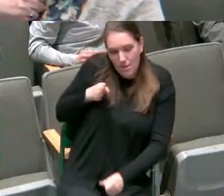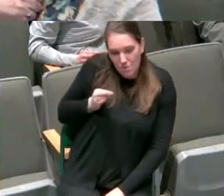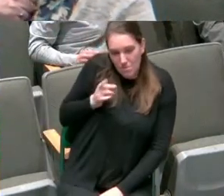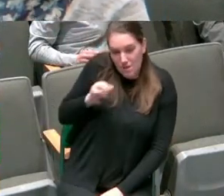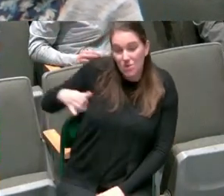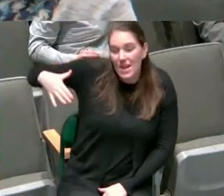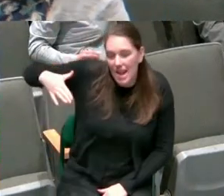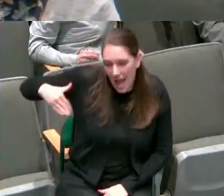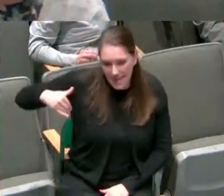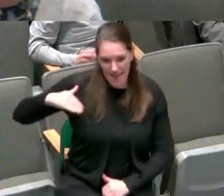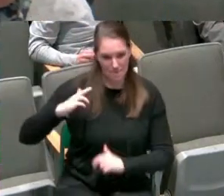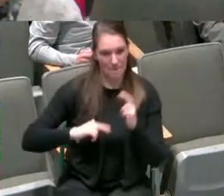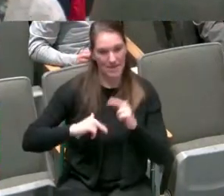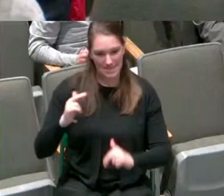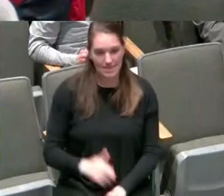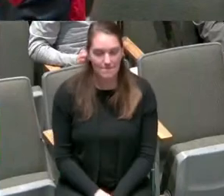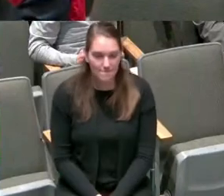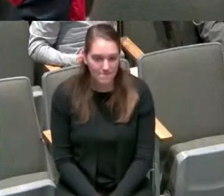been built